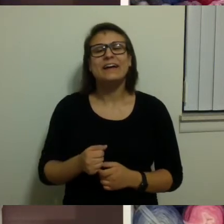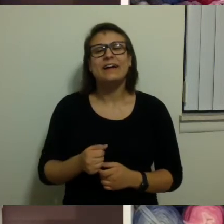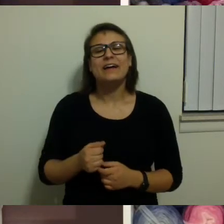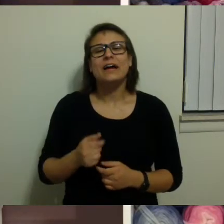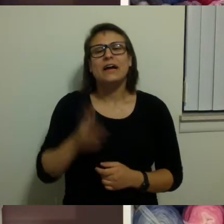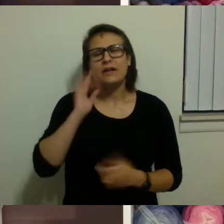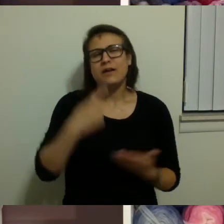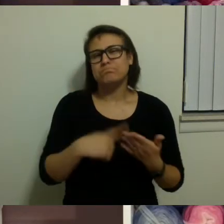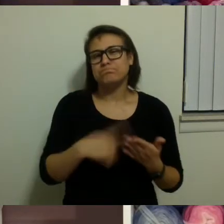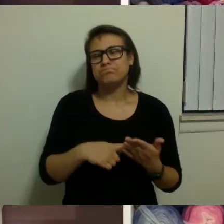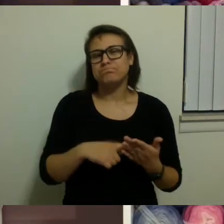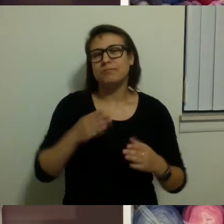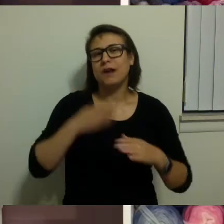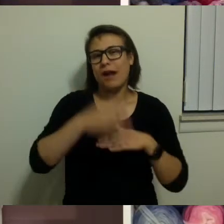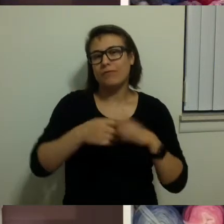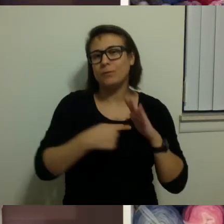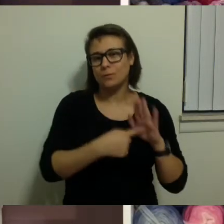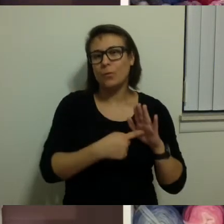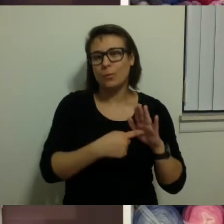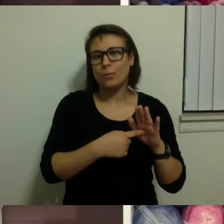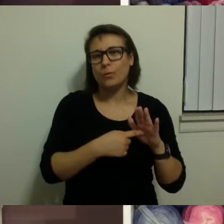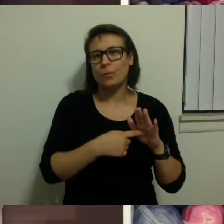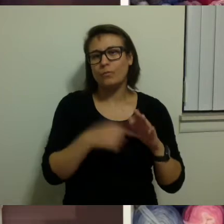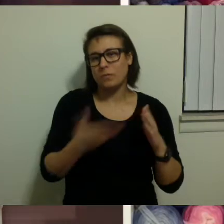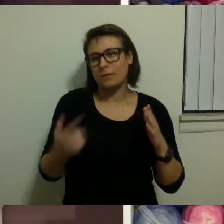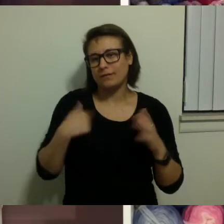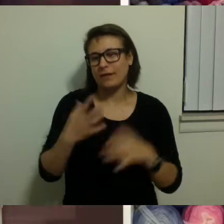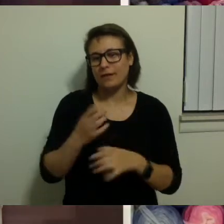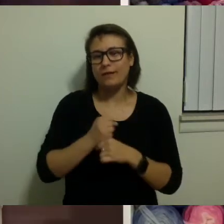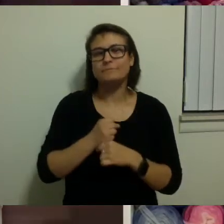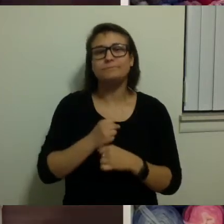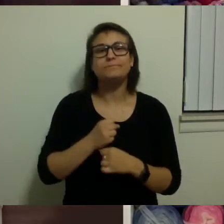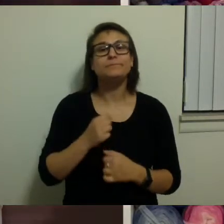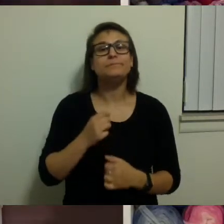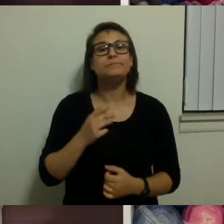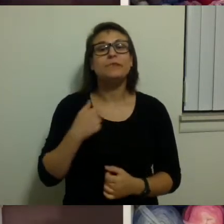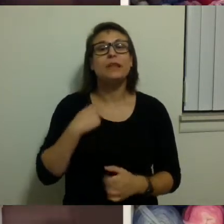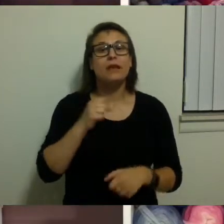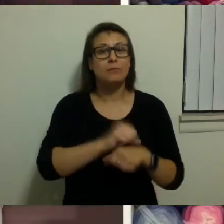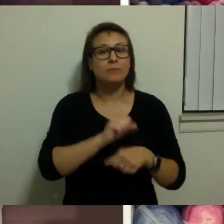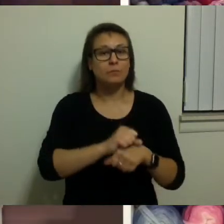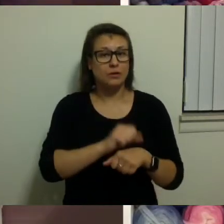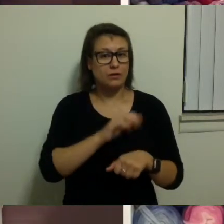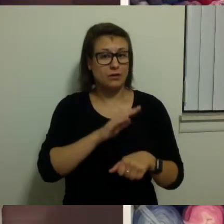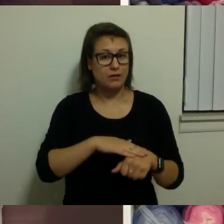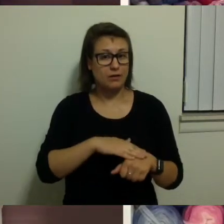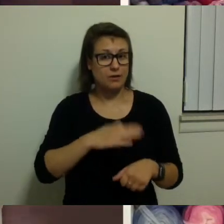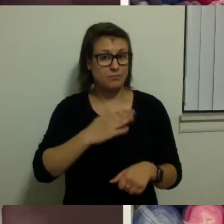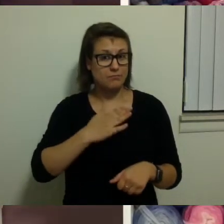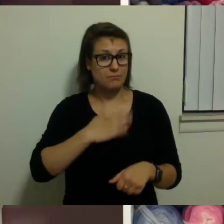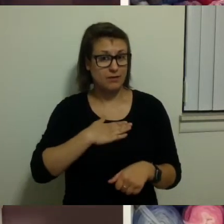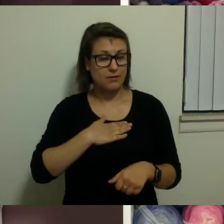And I will talk about that after I finish up my acquisitions. So I am working on my